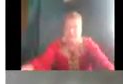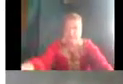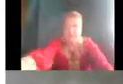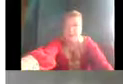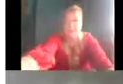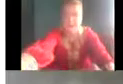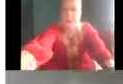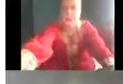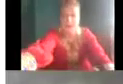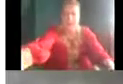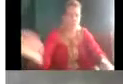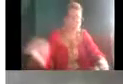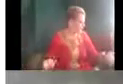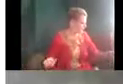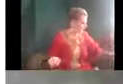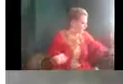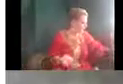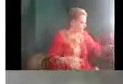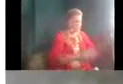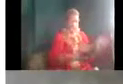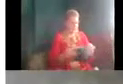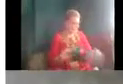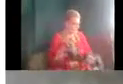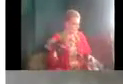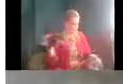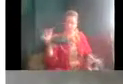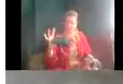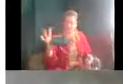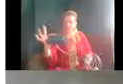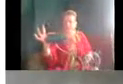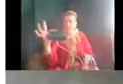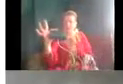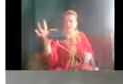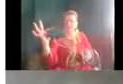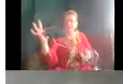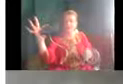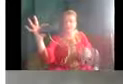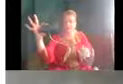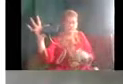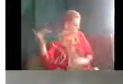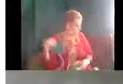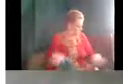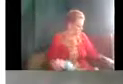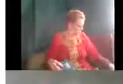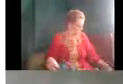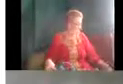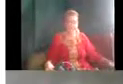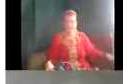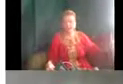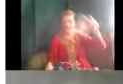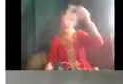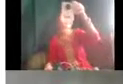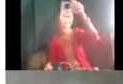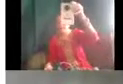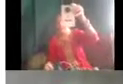screen back a little and show you okay this is the bell and